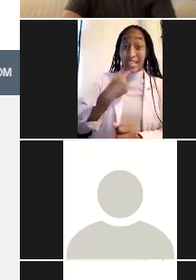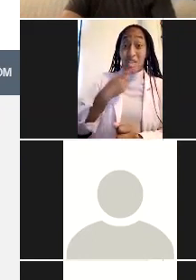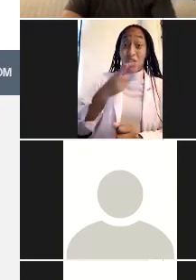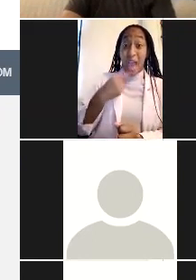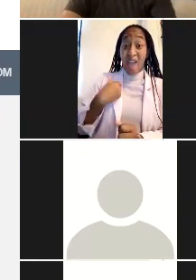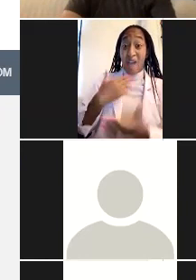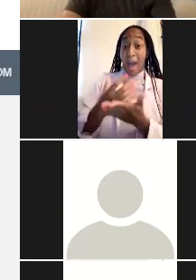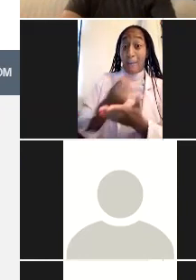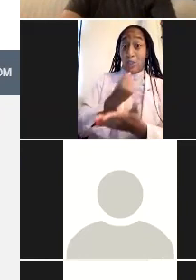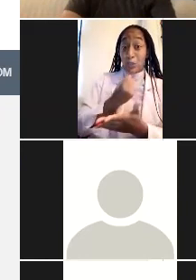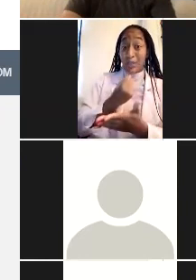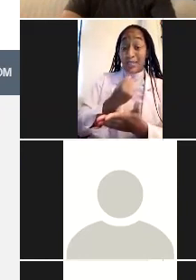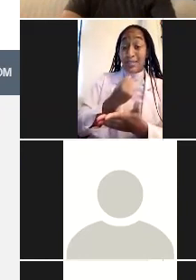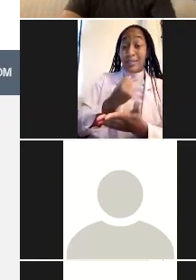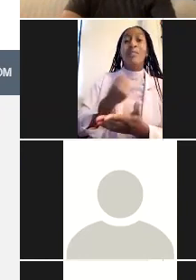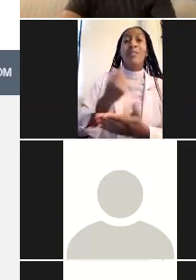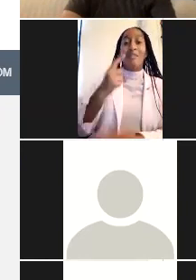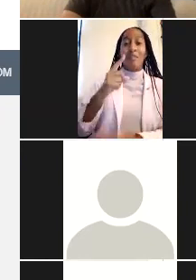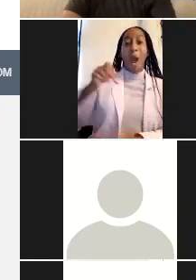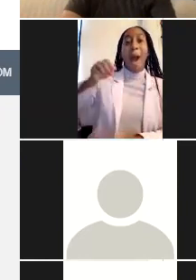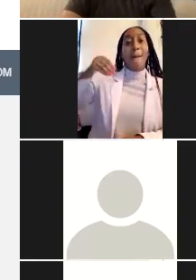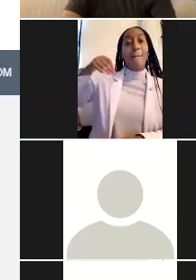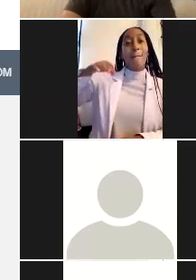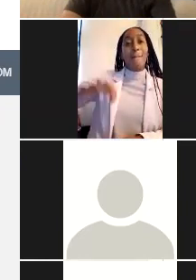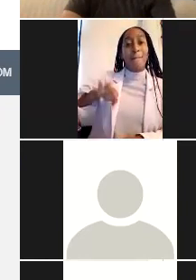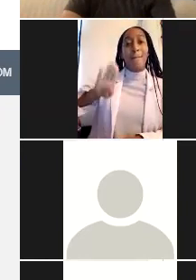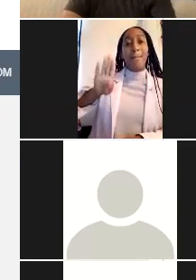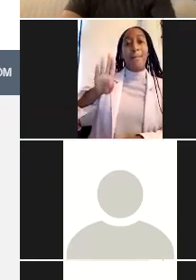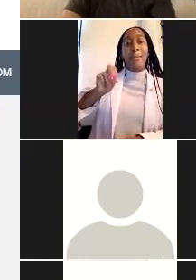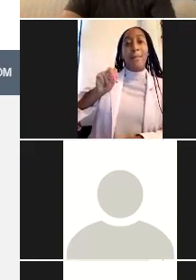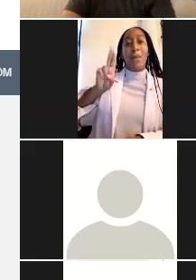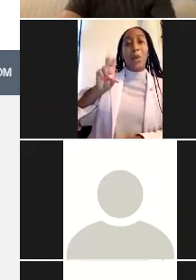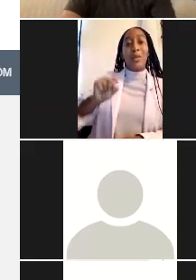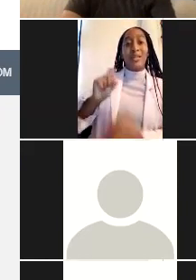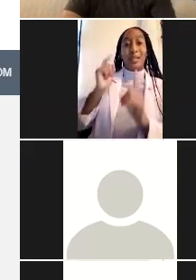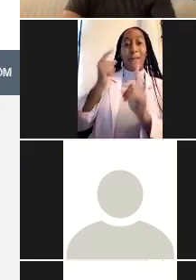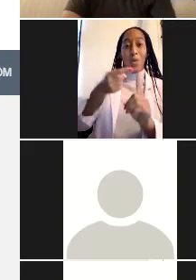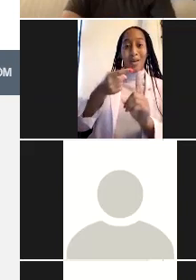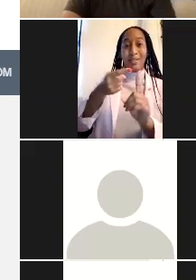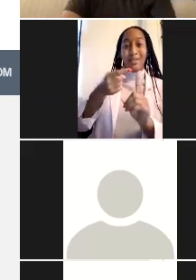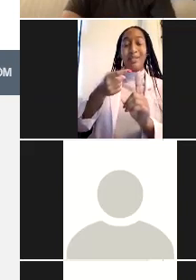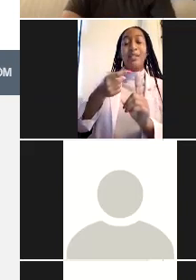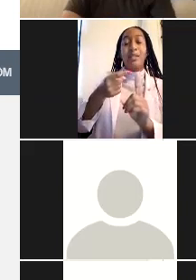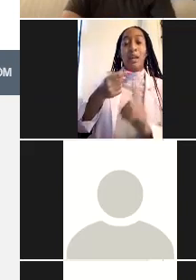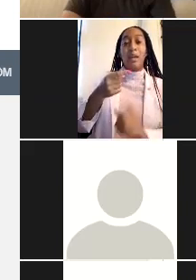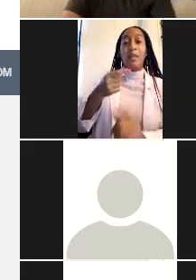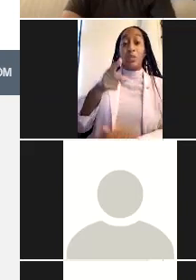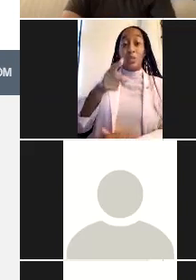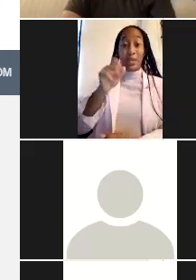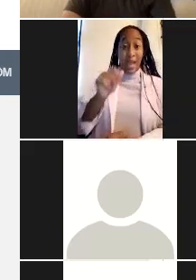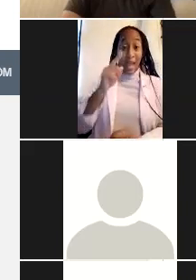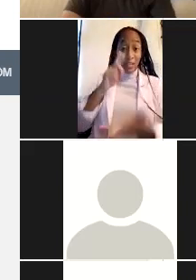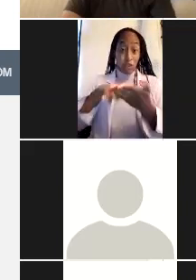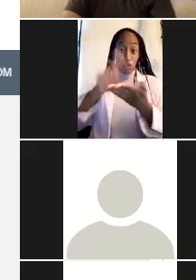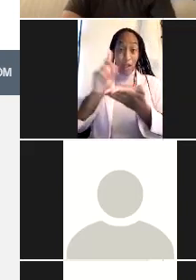My suggestion to you is look at the information in the weekly overview. And then if you can also watch the video